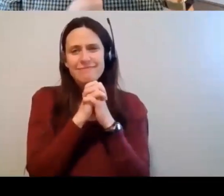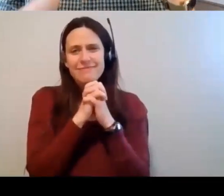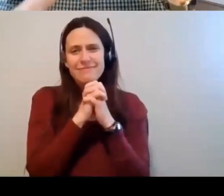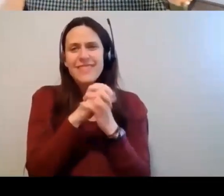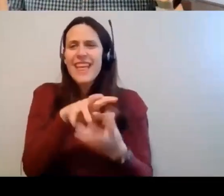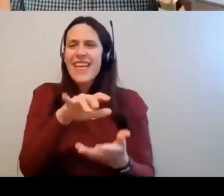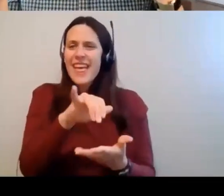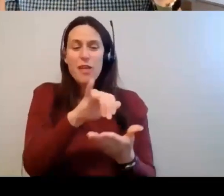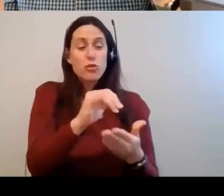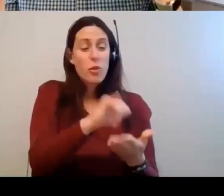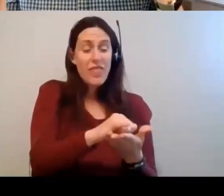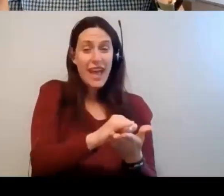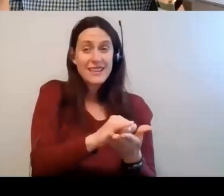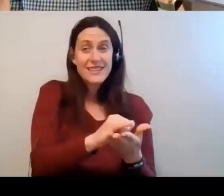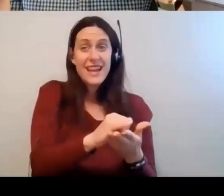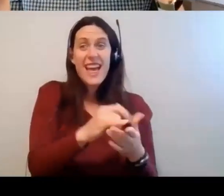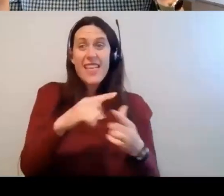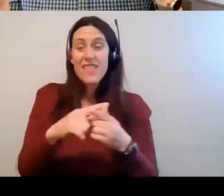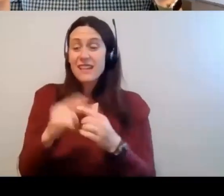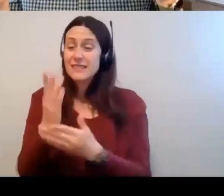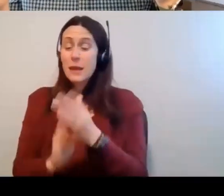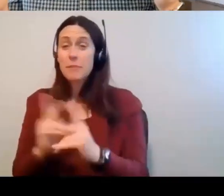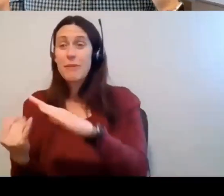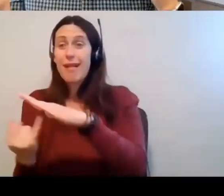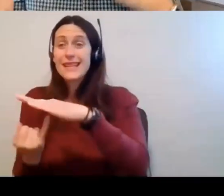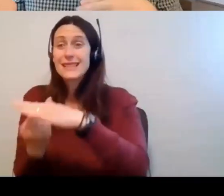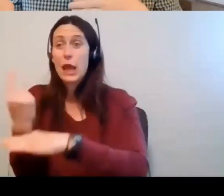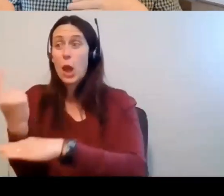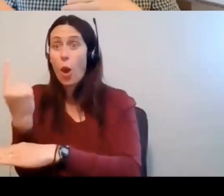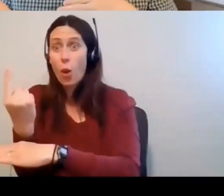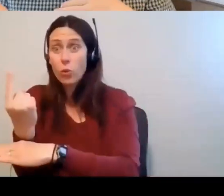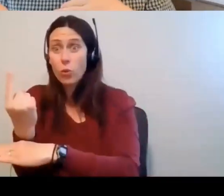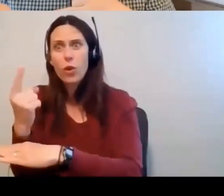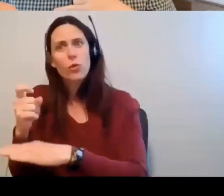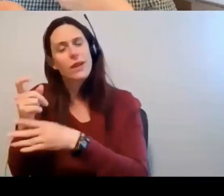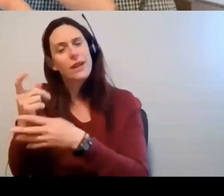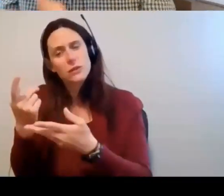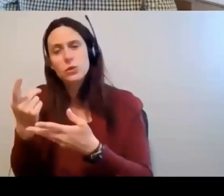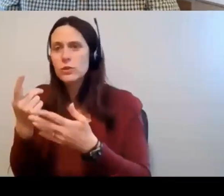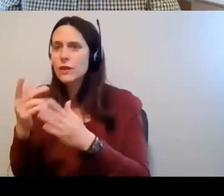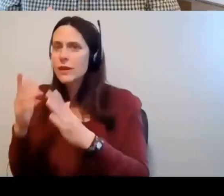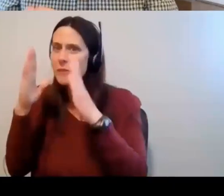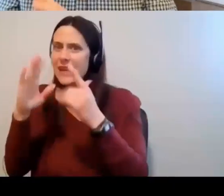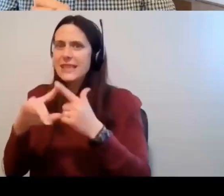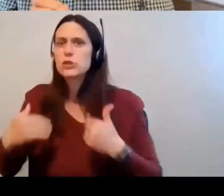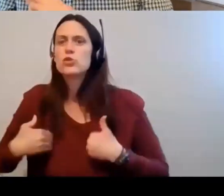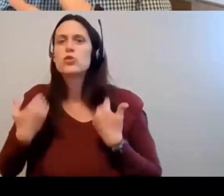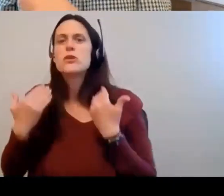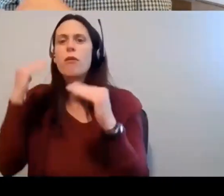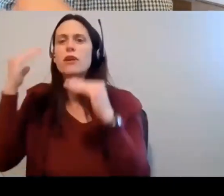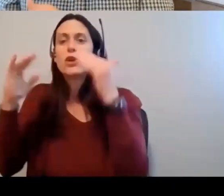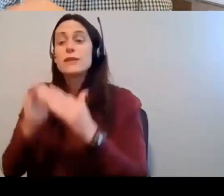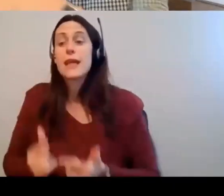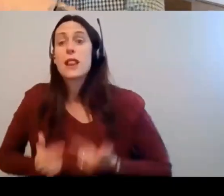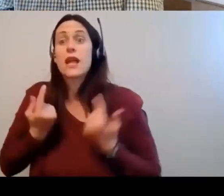That balanced with people who are isolating alone, right? So we need to watch out for our young adults who live alone.